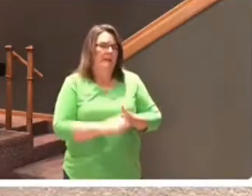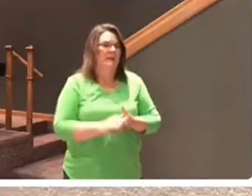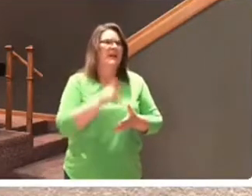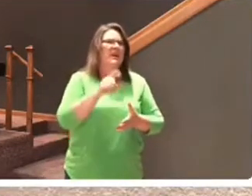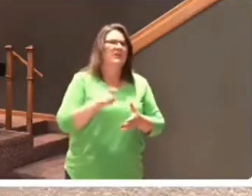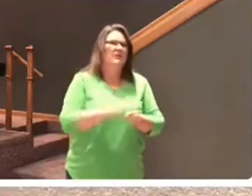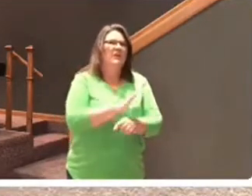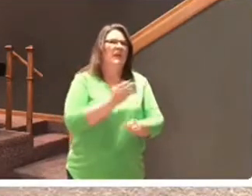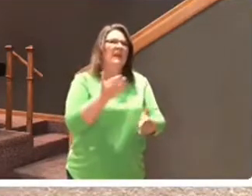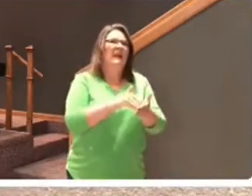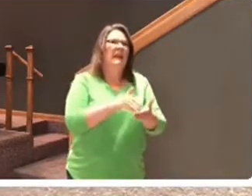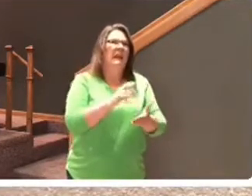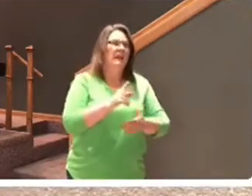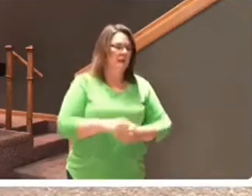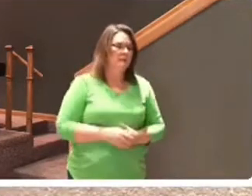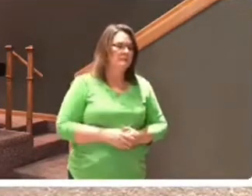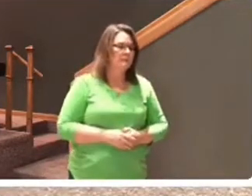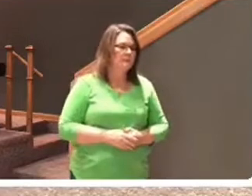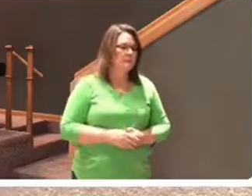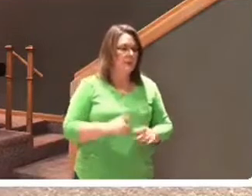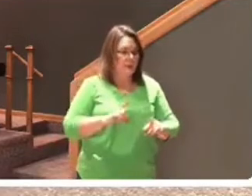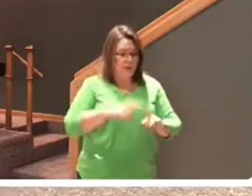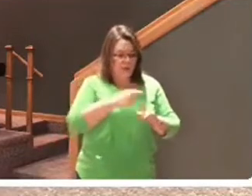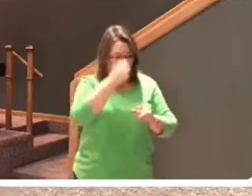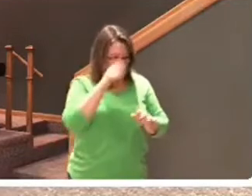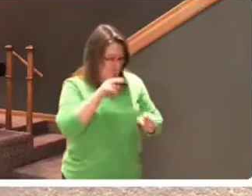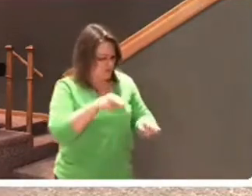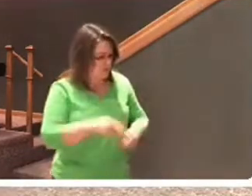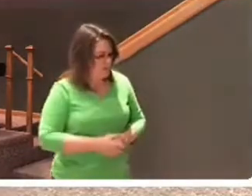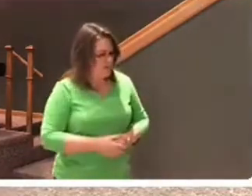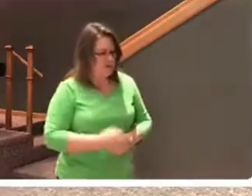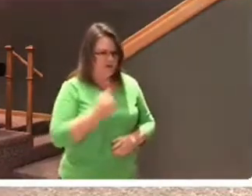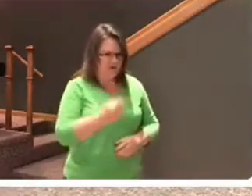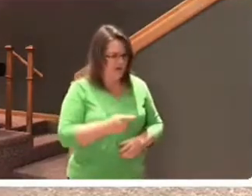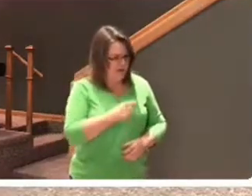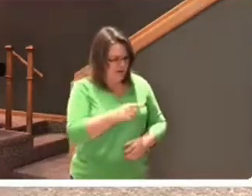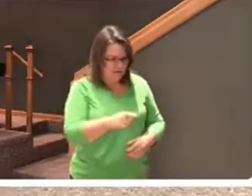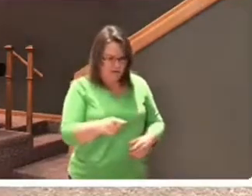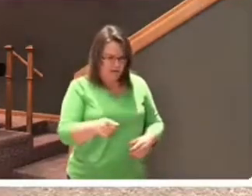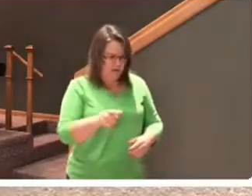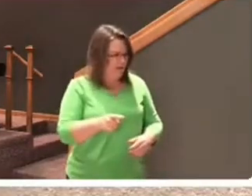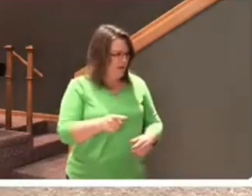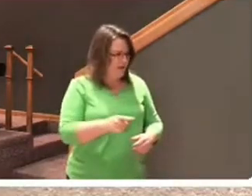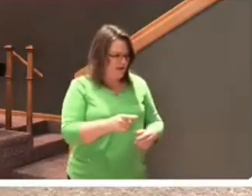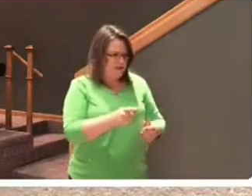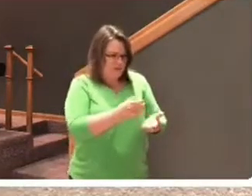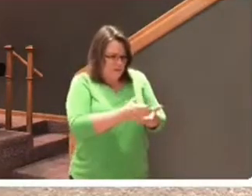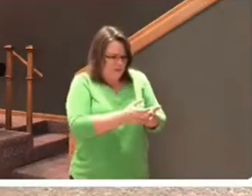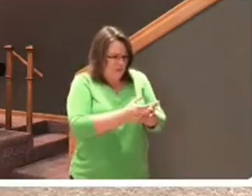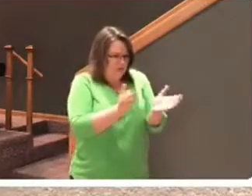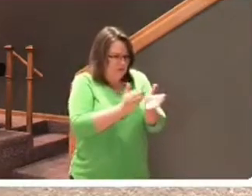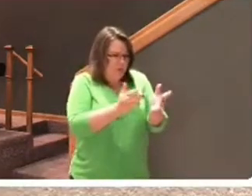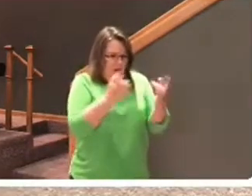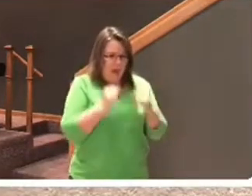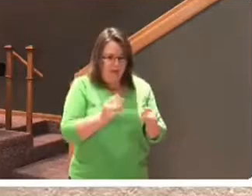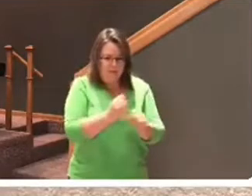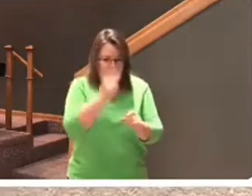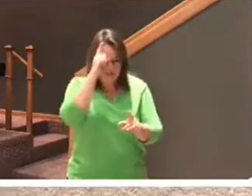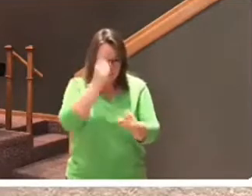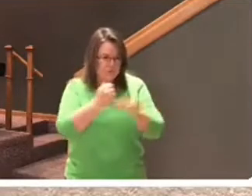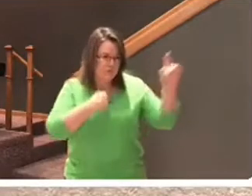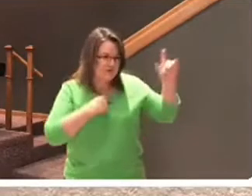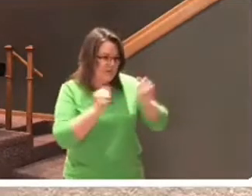Could you just fill it back up a little bit? When God's looking in and say, your container is small. I'm trying to get you to trust